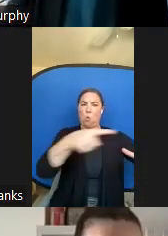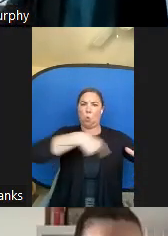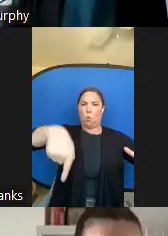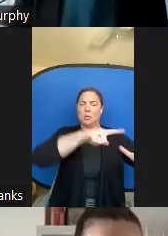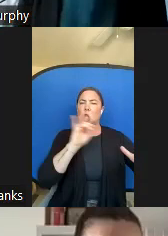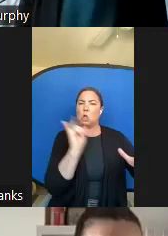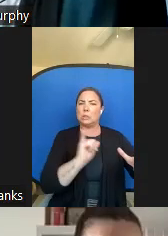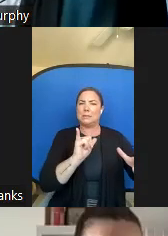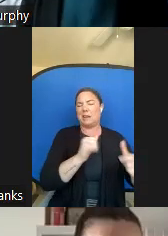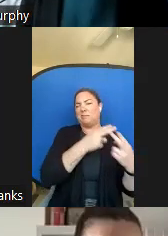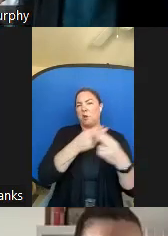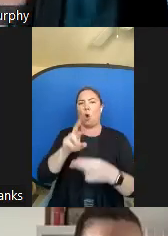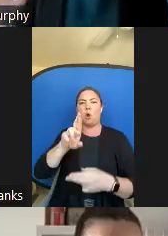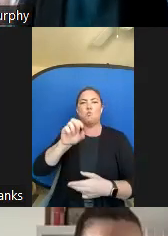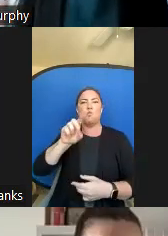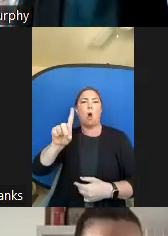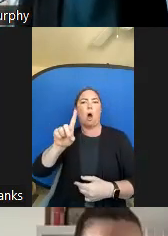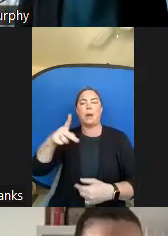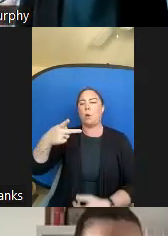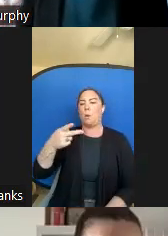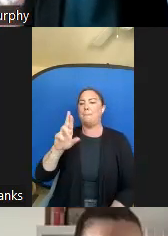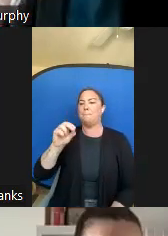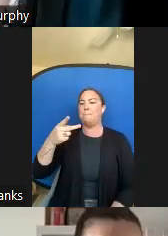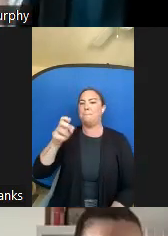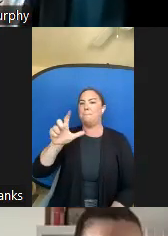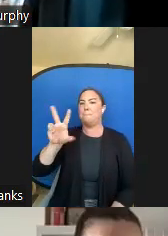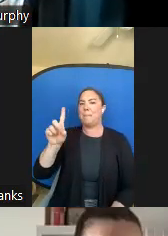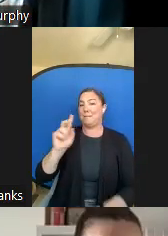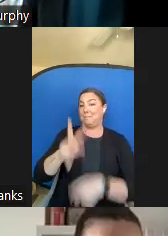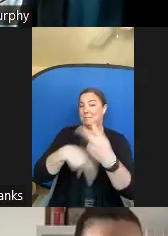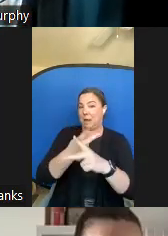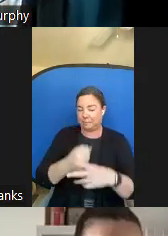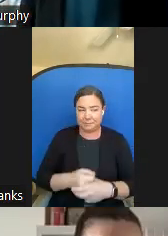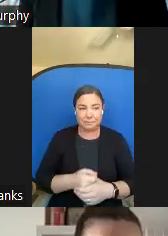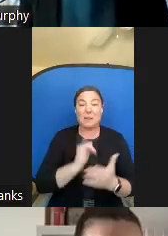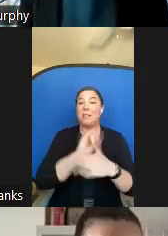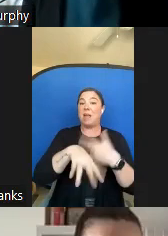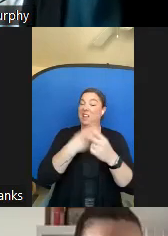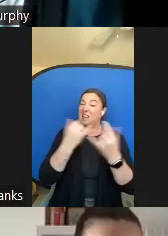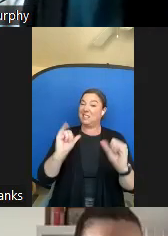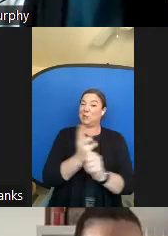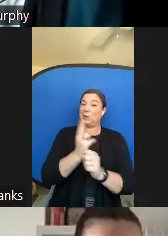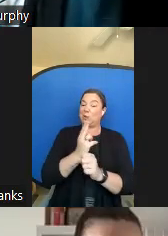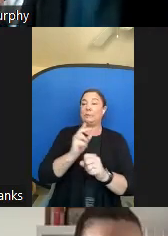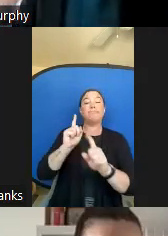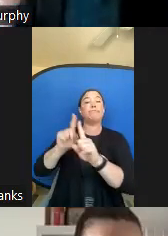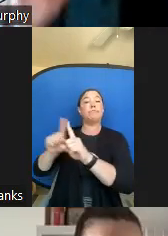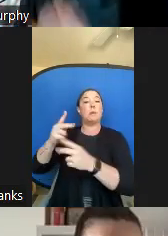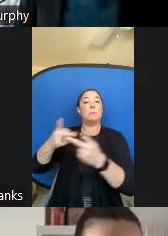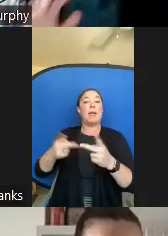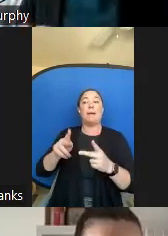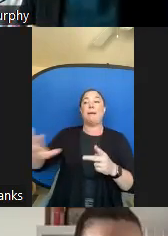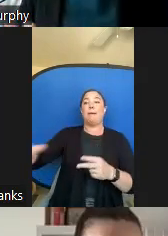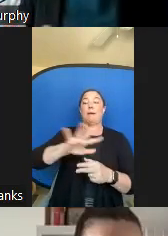called rod-propelled types. And these are types of pottery wheels that are still used today in parts of India and Pakistan.